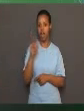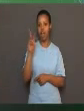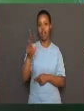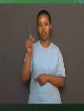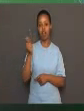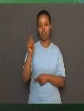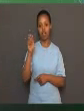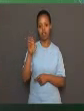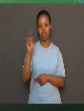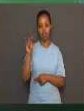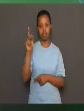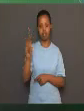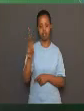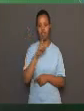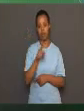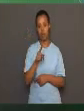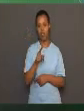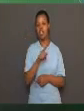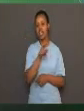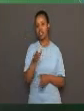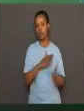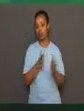begin today's lesson, if you are, students.